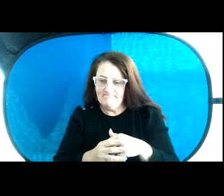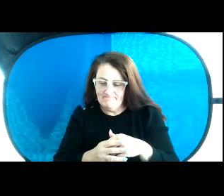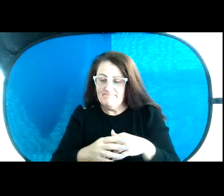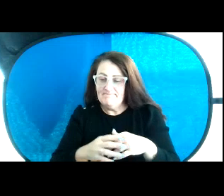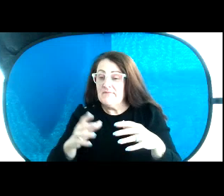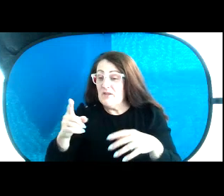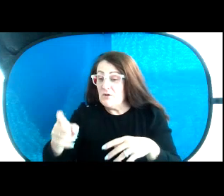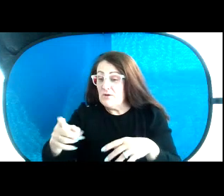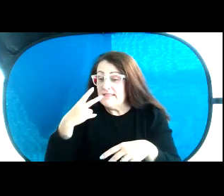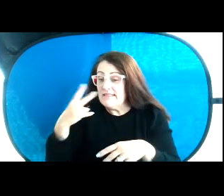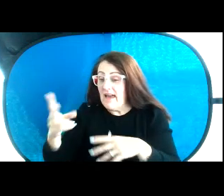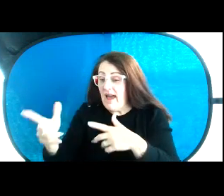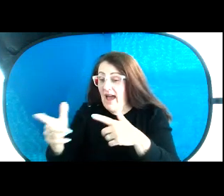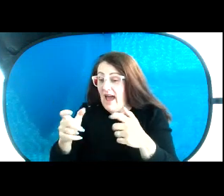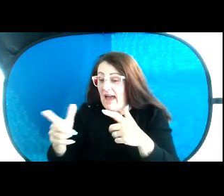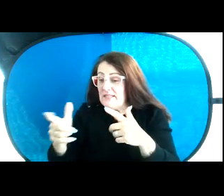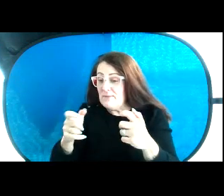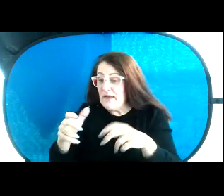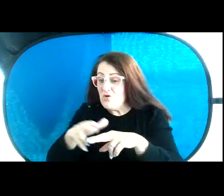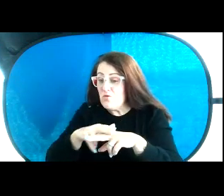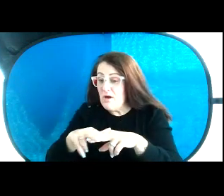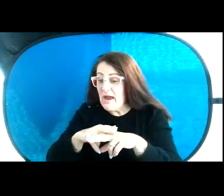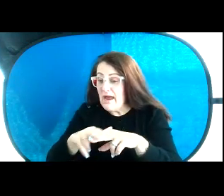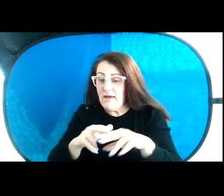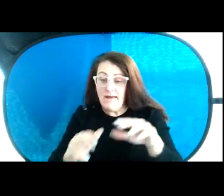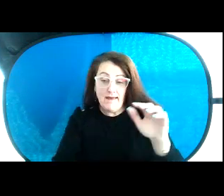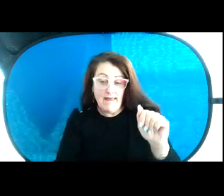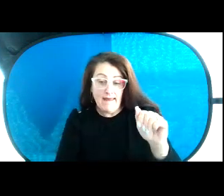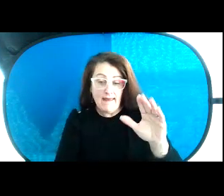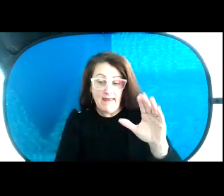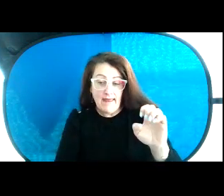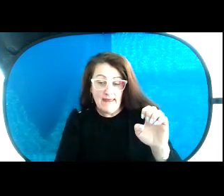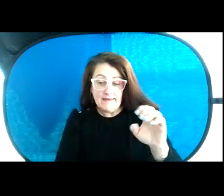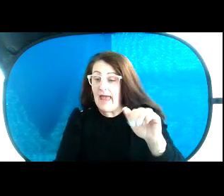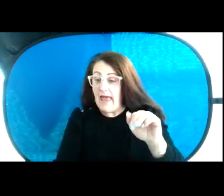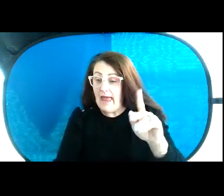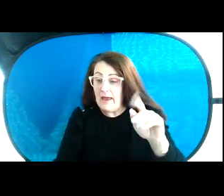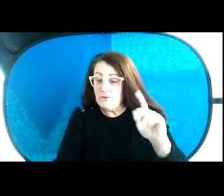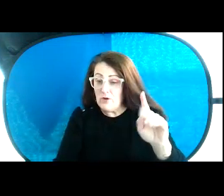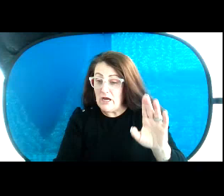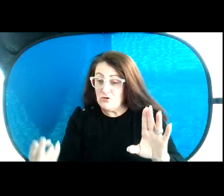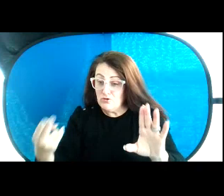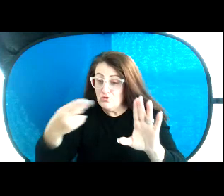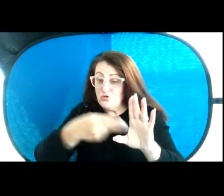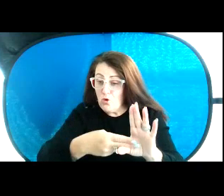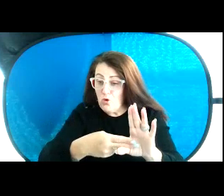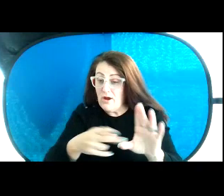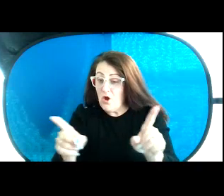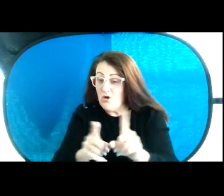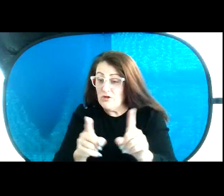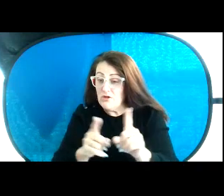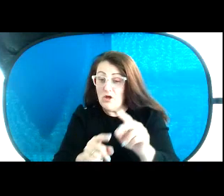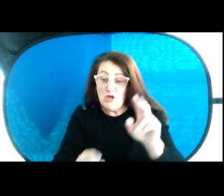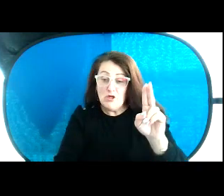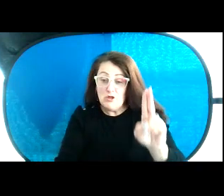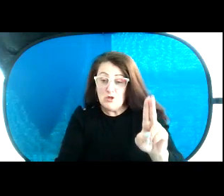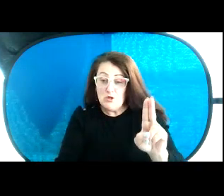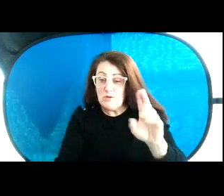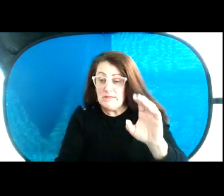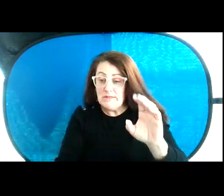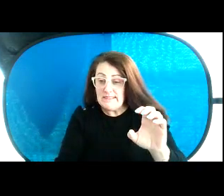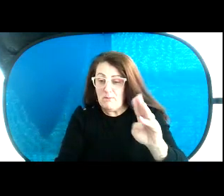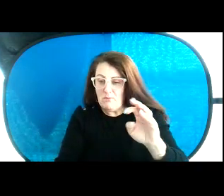rail, ACE, and Amtrak is all supposed to join. Also as well, big projects too with UC Merced and